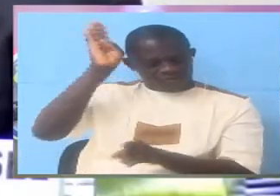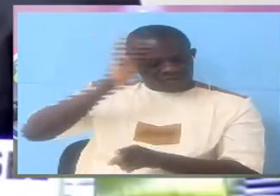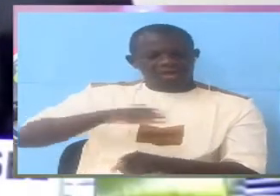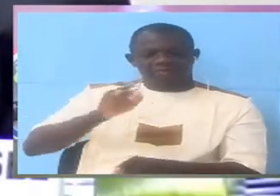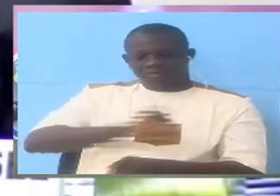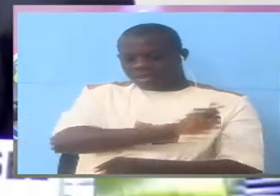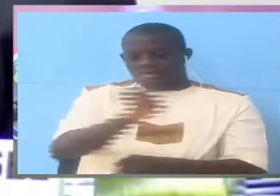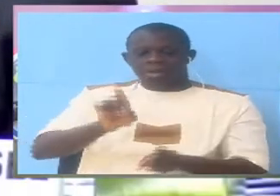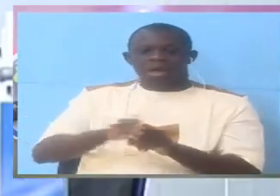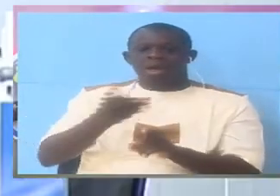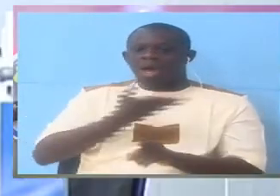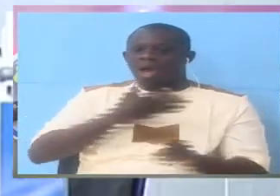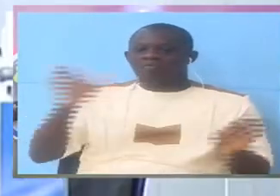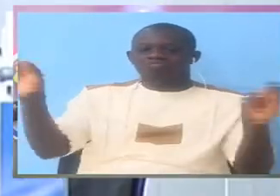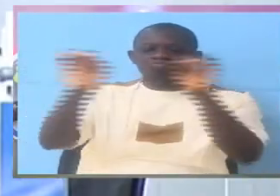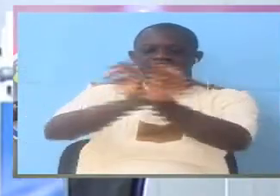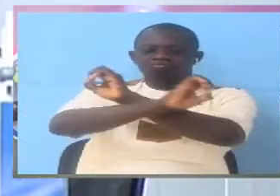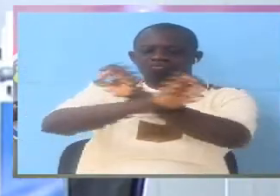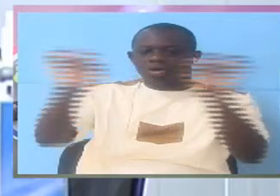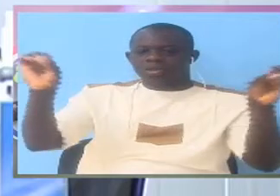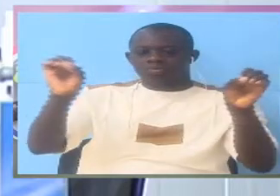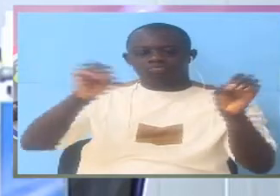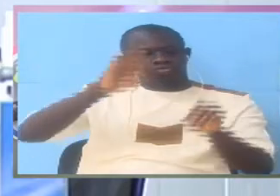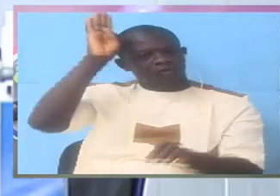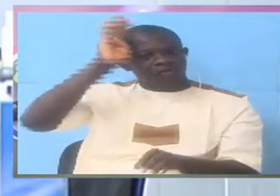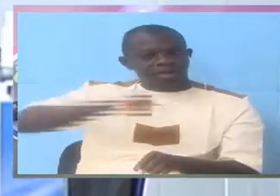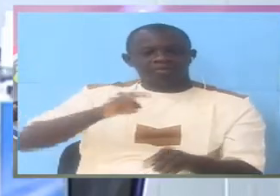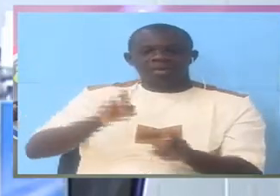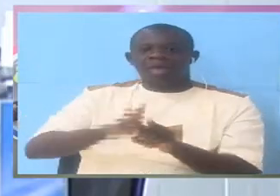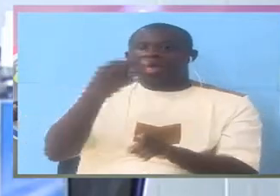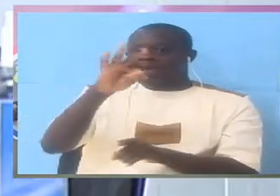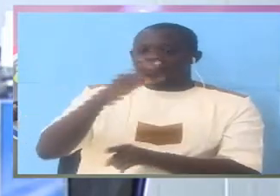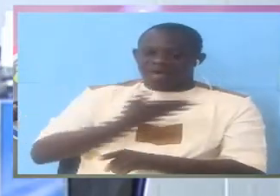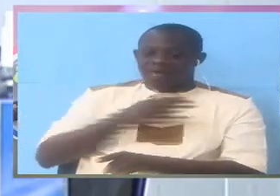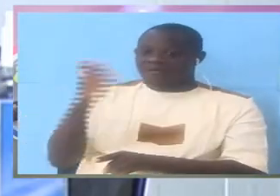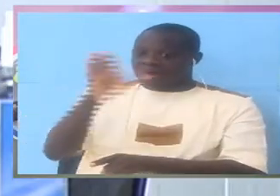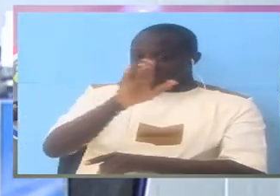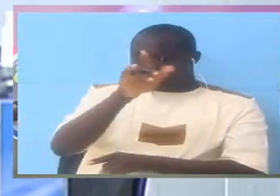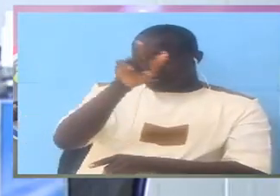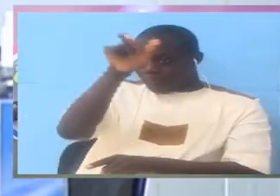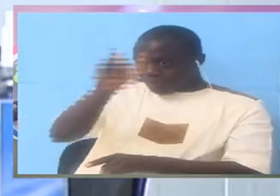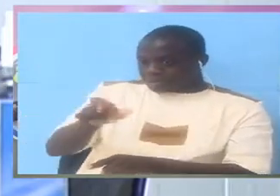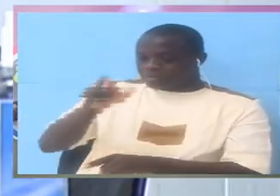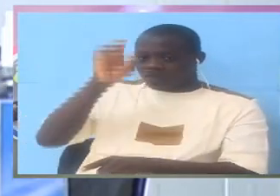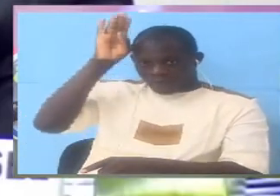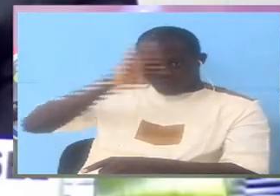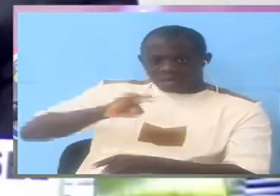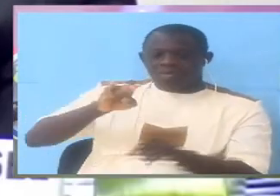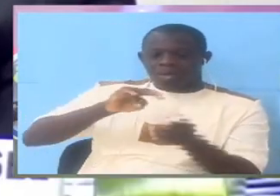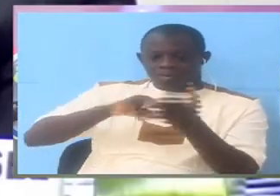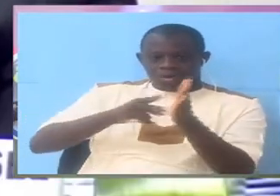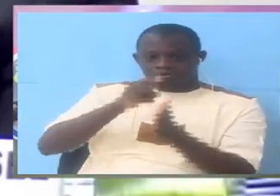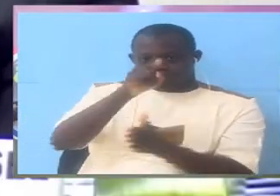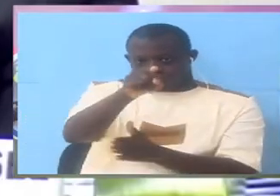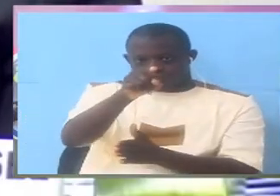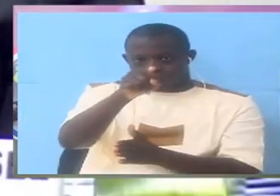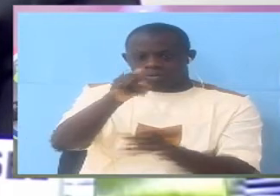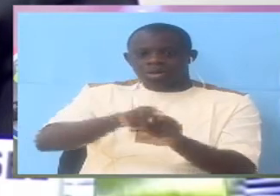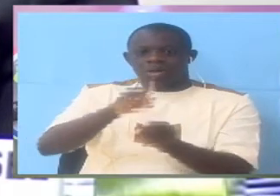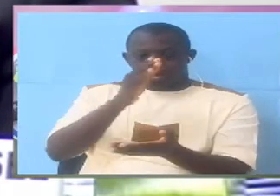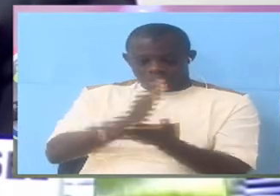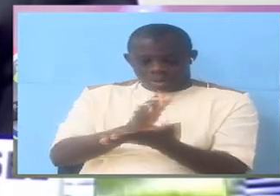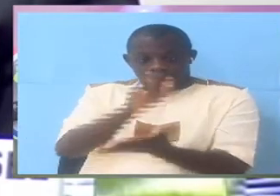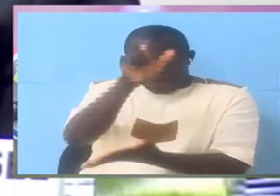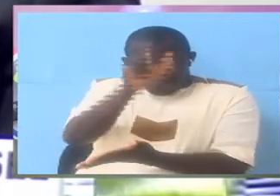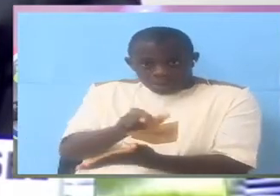forgive. If there is anyone to forgive, it's probably you. For crossing a big man's